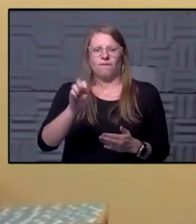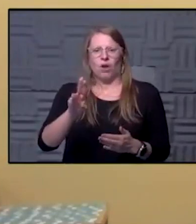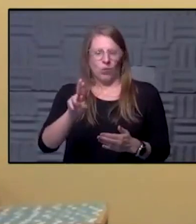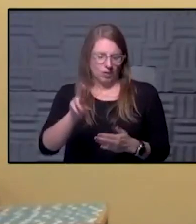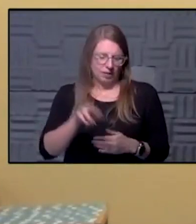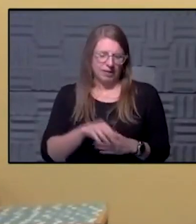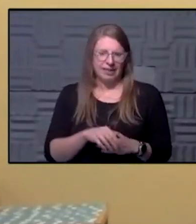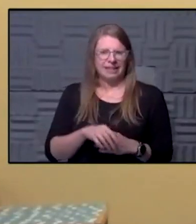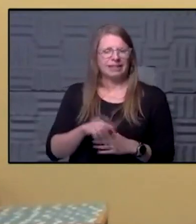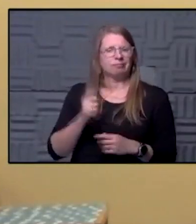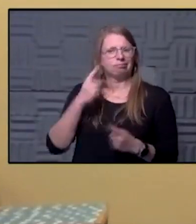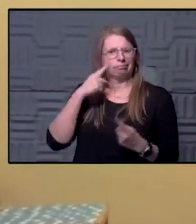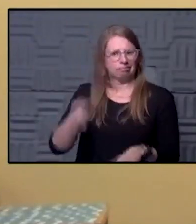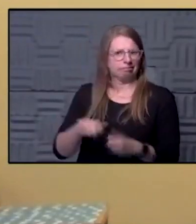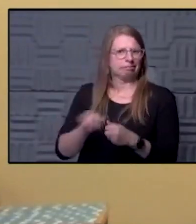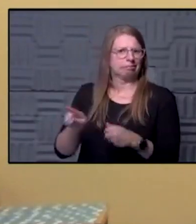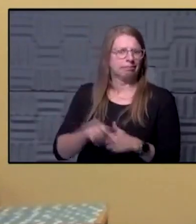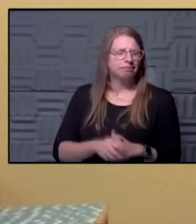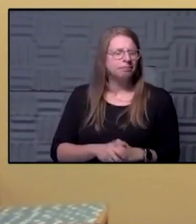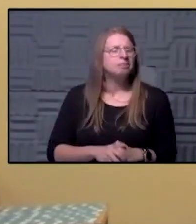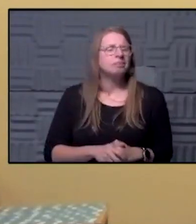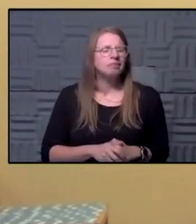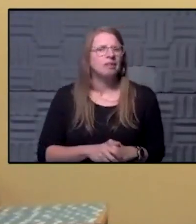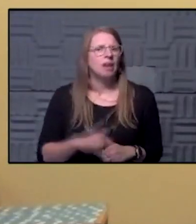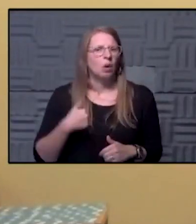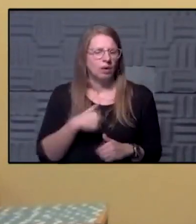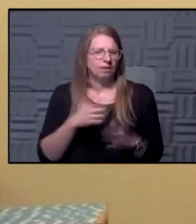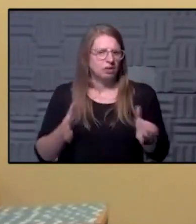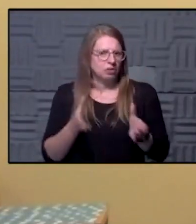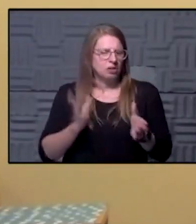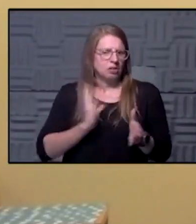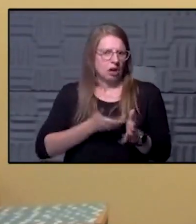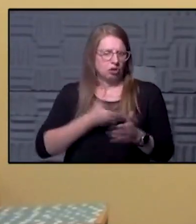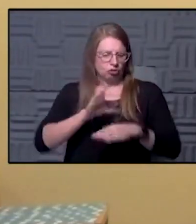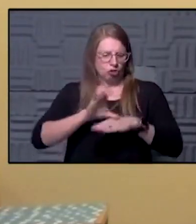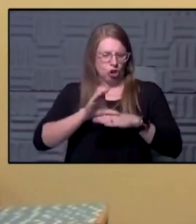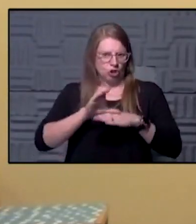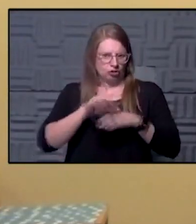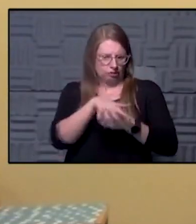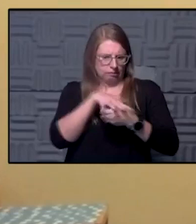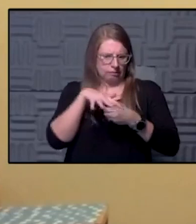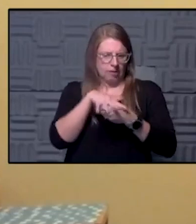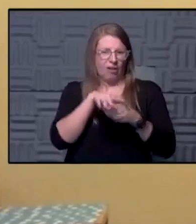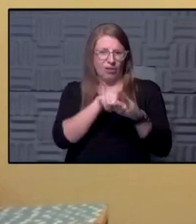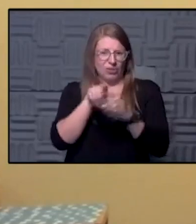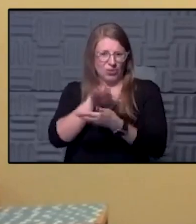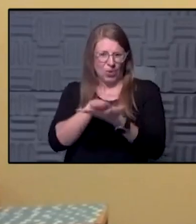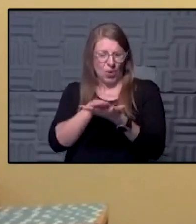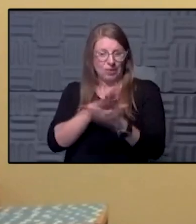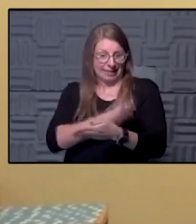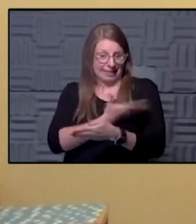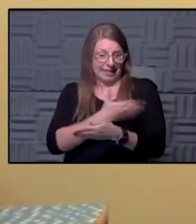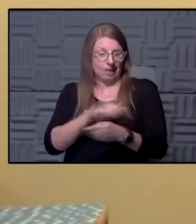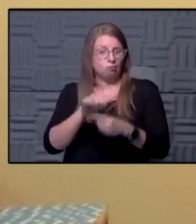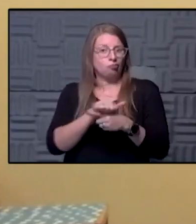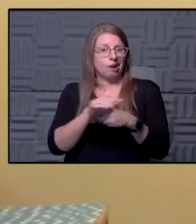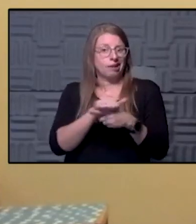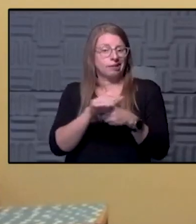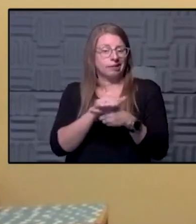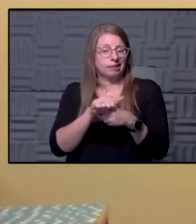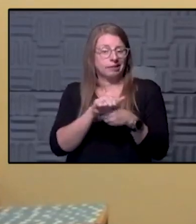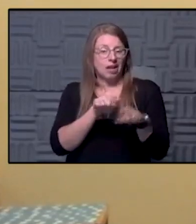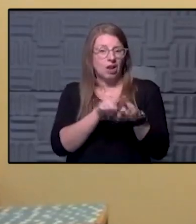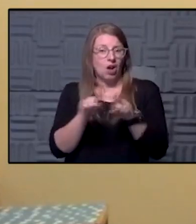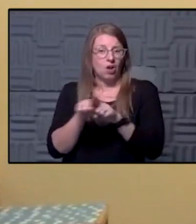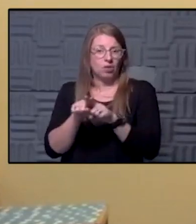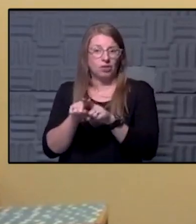I think I'm with you, Steve. We have encouraged our churches and also our schools to do singing practice and